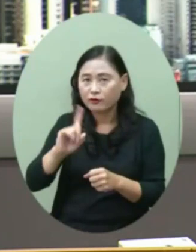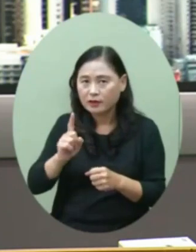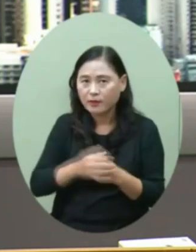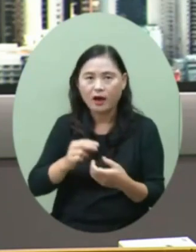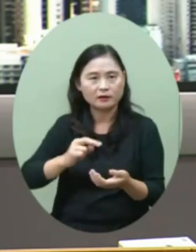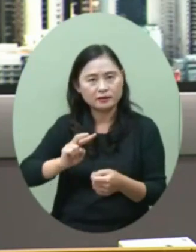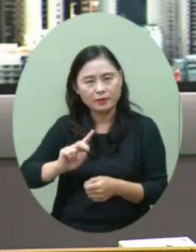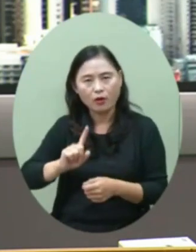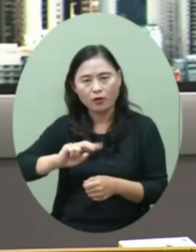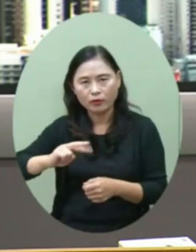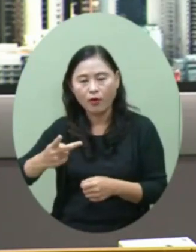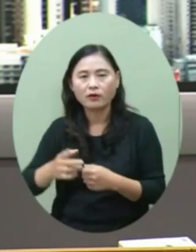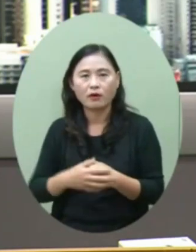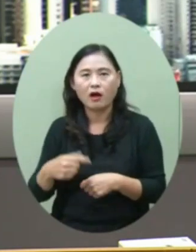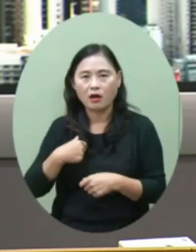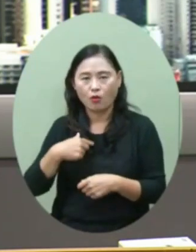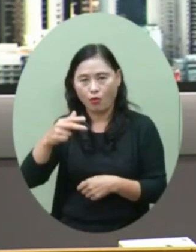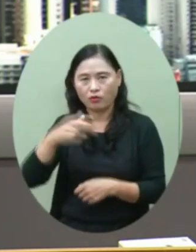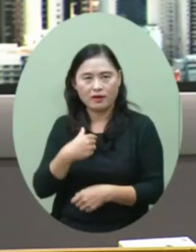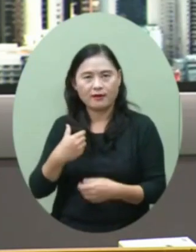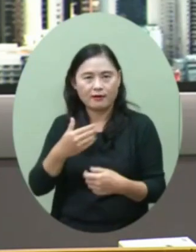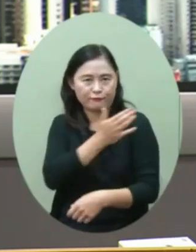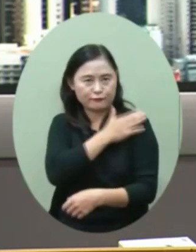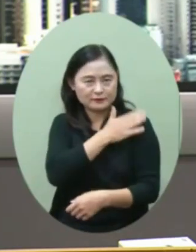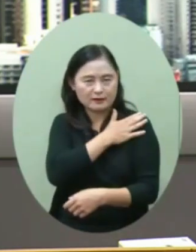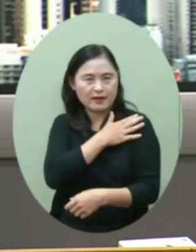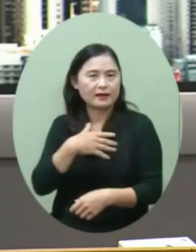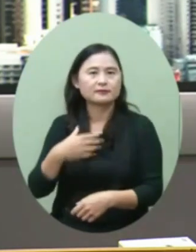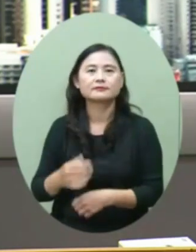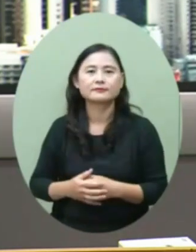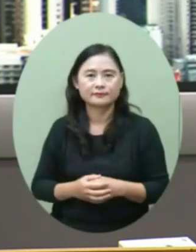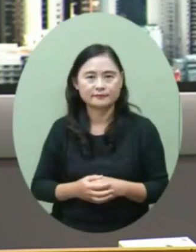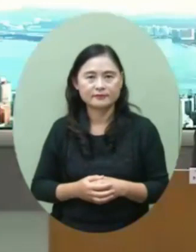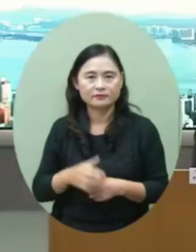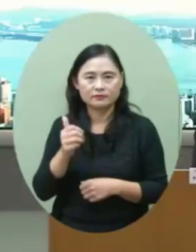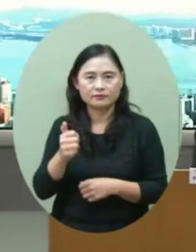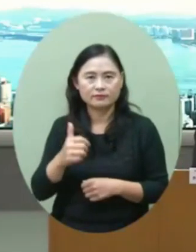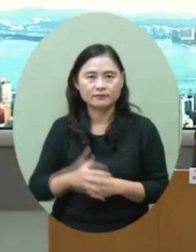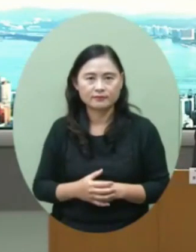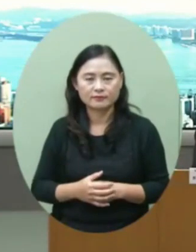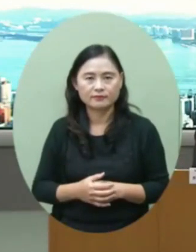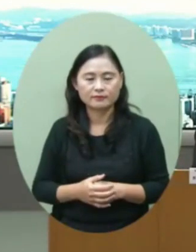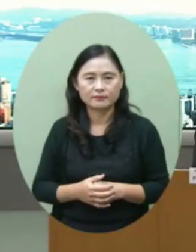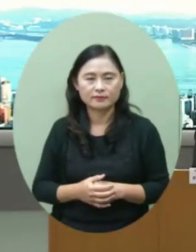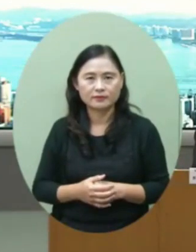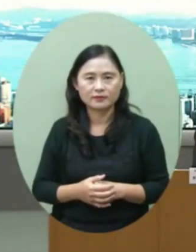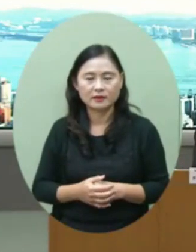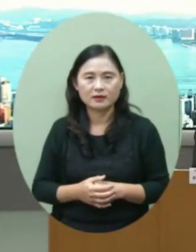report to see what we've been doing and identify room for improvement, and that is squarely the duty of the chief executive. Thank you.